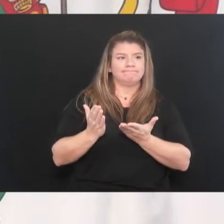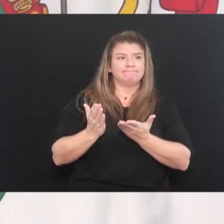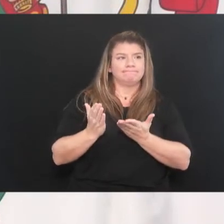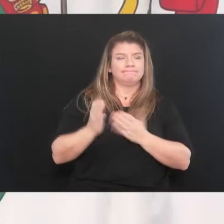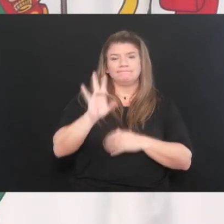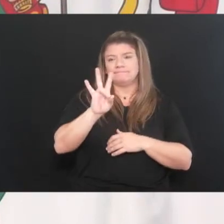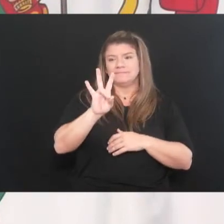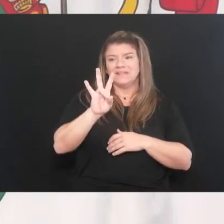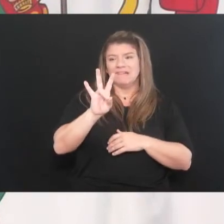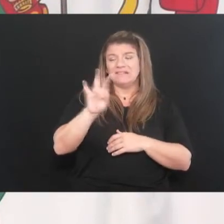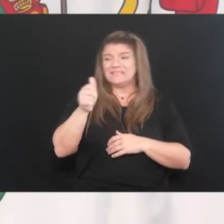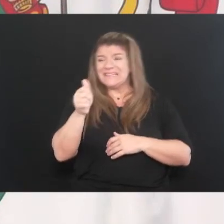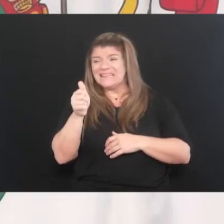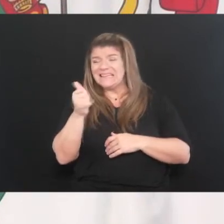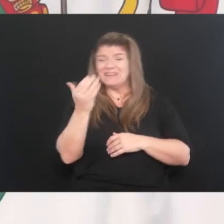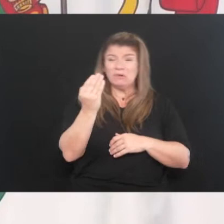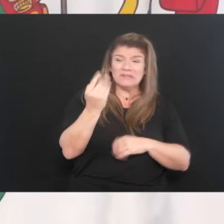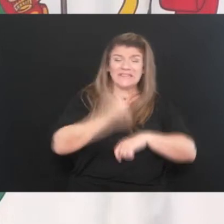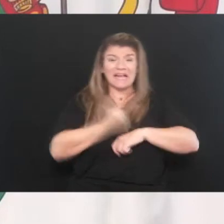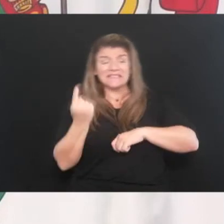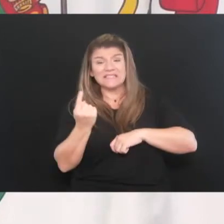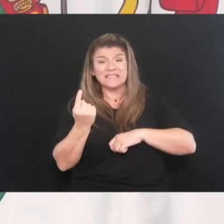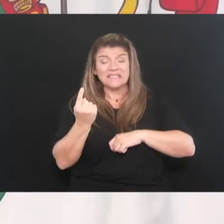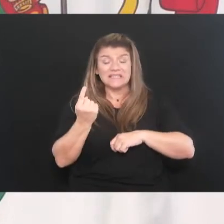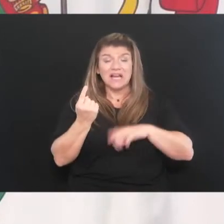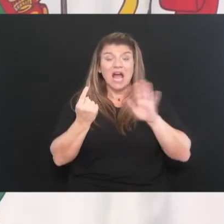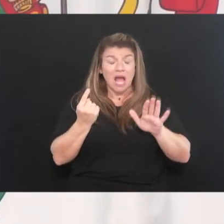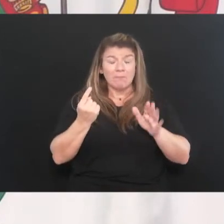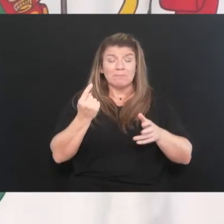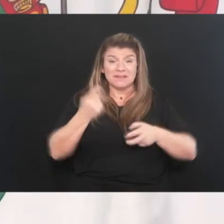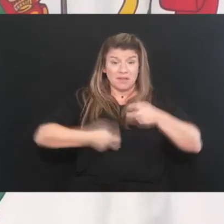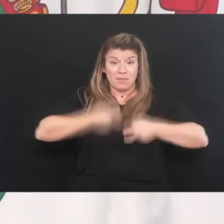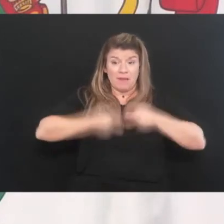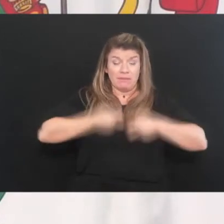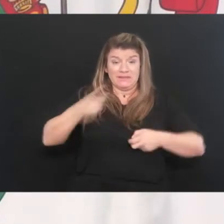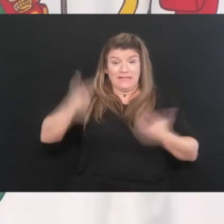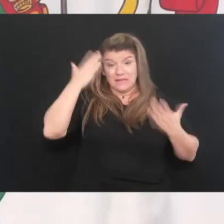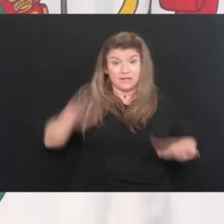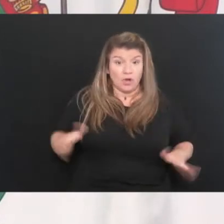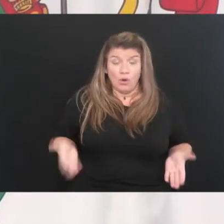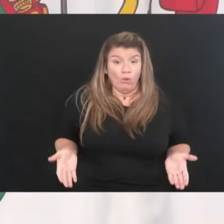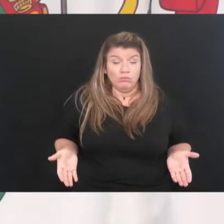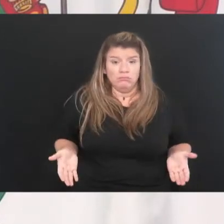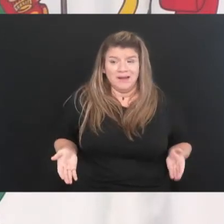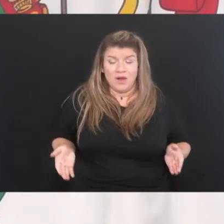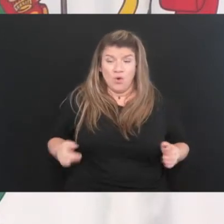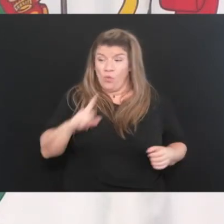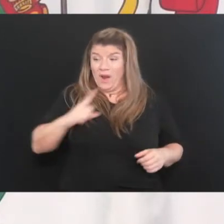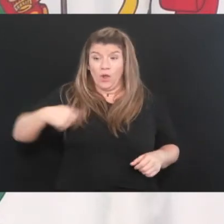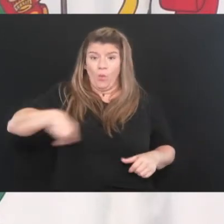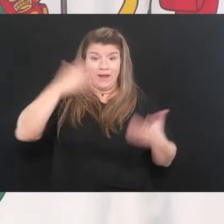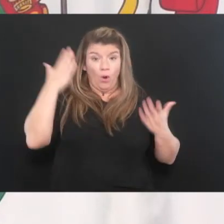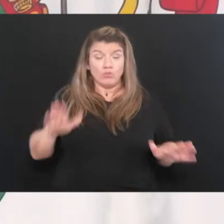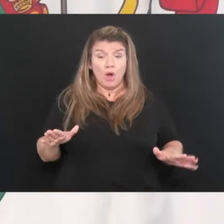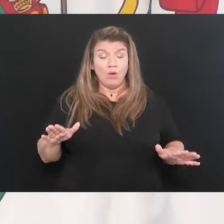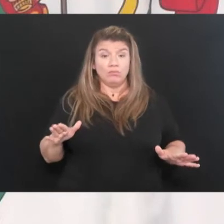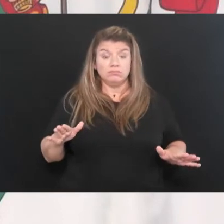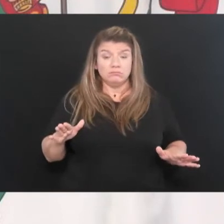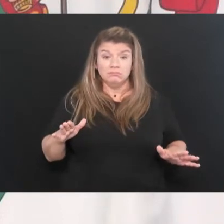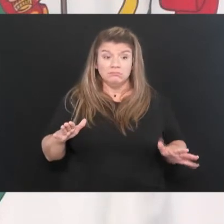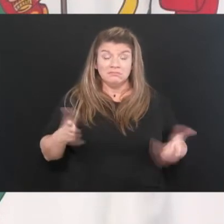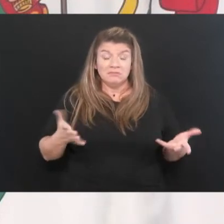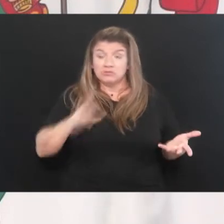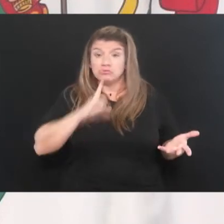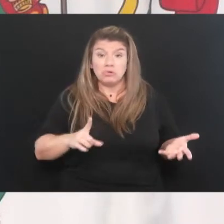7, 10, 14 days. The problem with that is he doesn't know. None of us know. And really